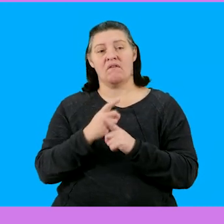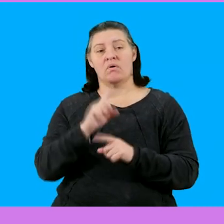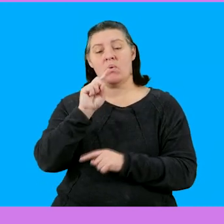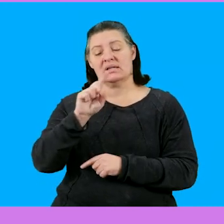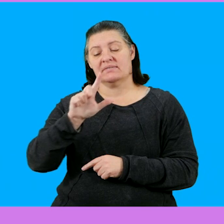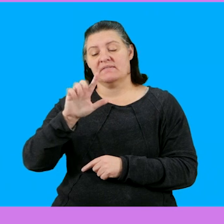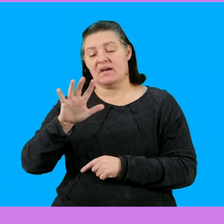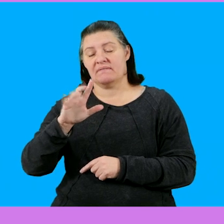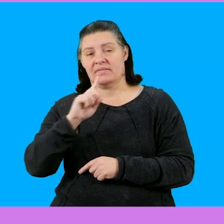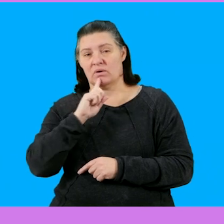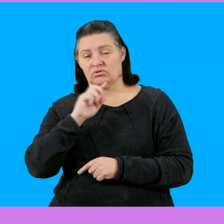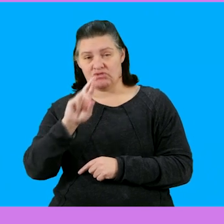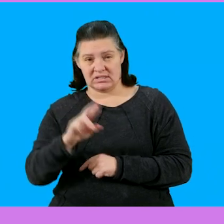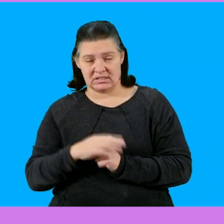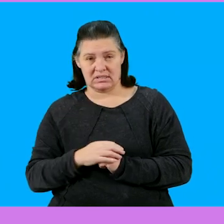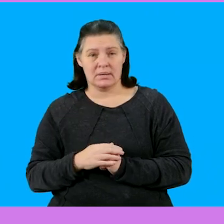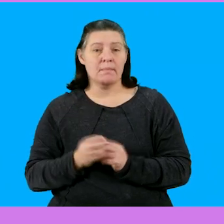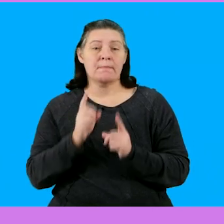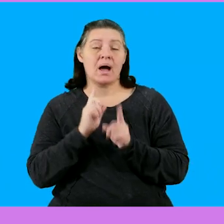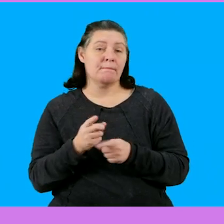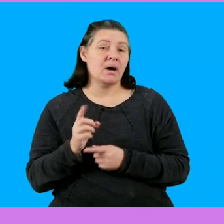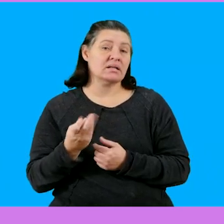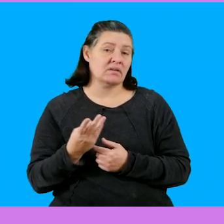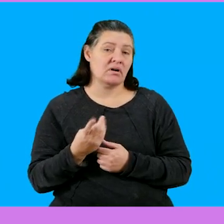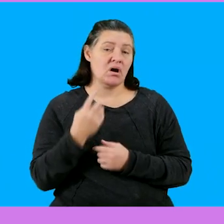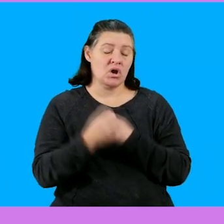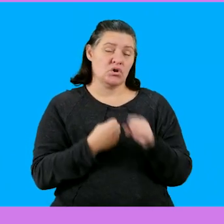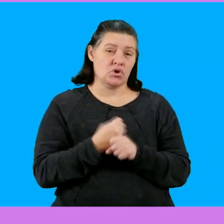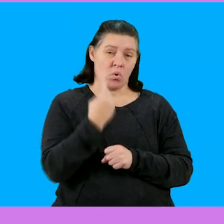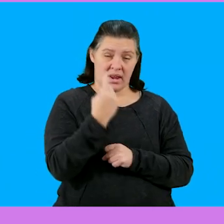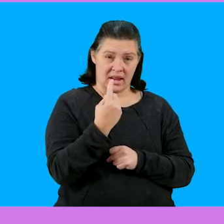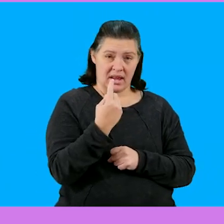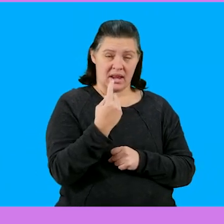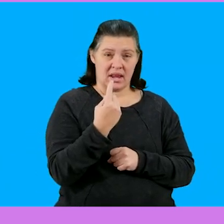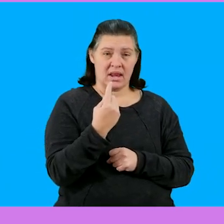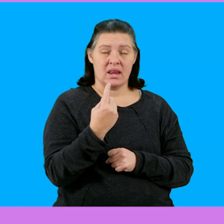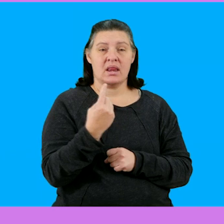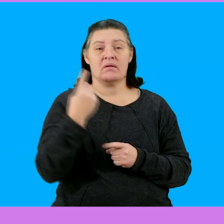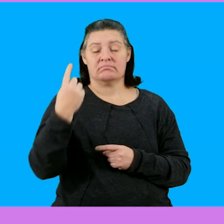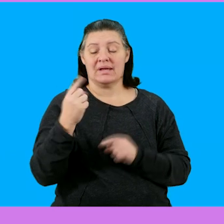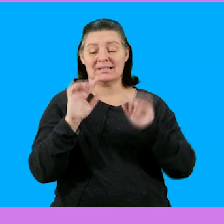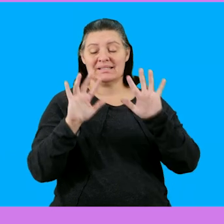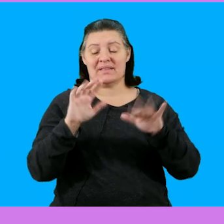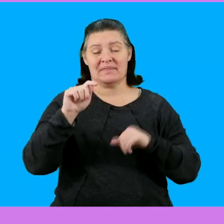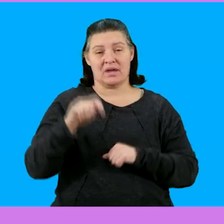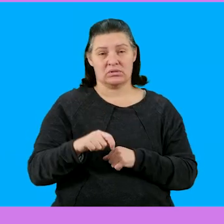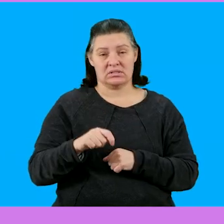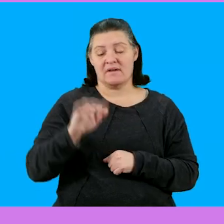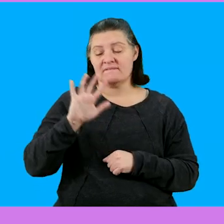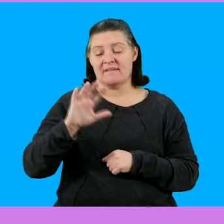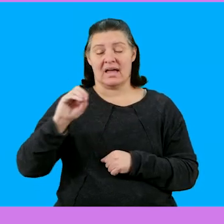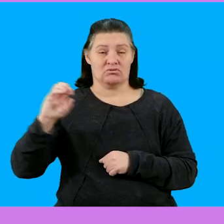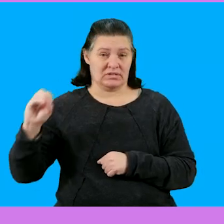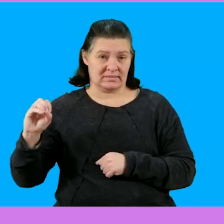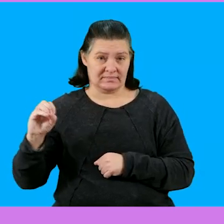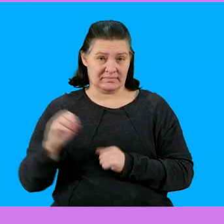rand. So that will give us interest of year 1, and I'll write it here, of 10,500